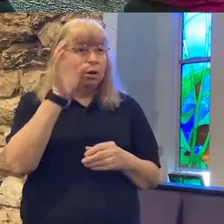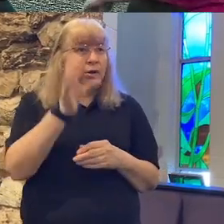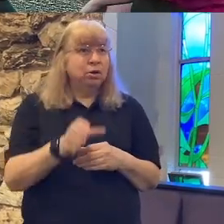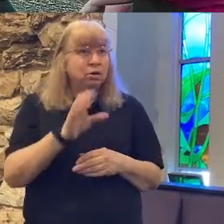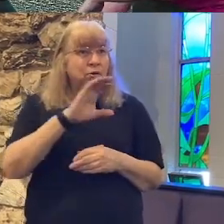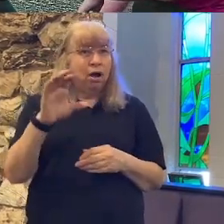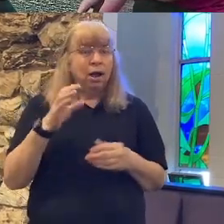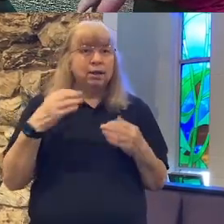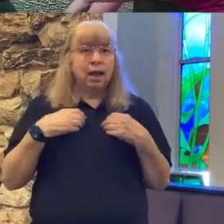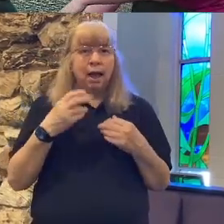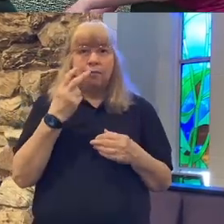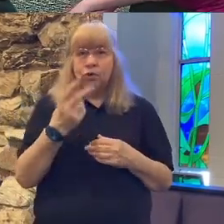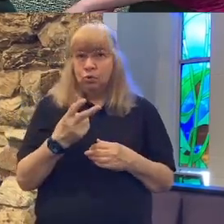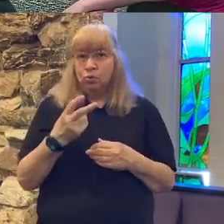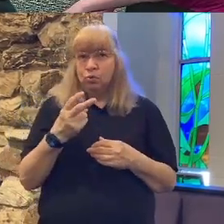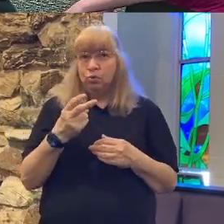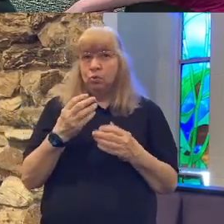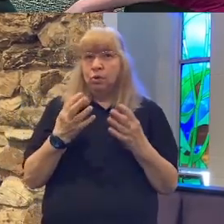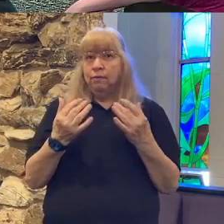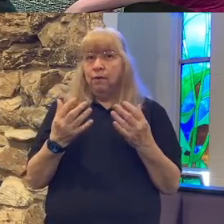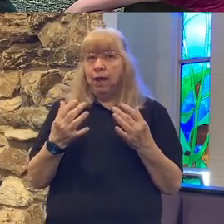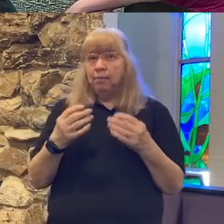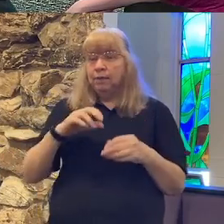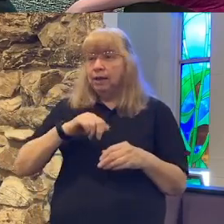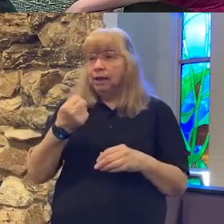flames? Any ideas?